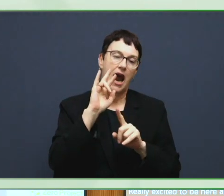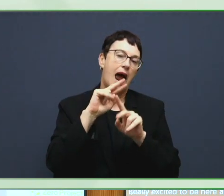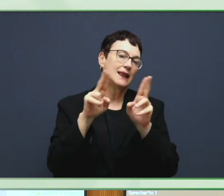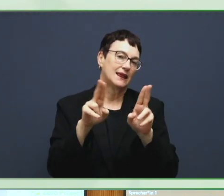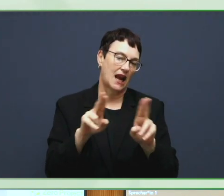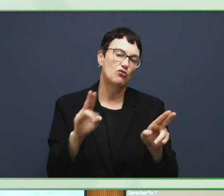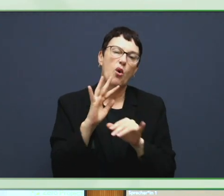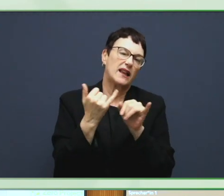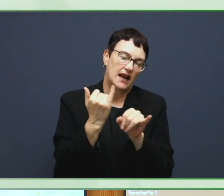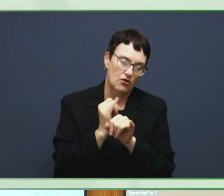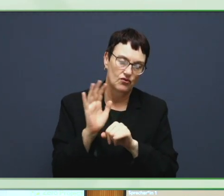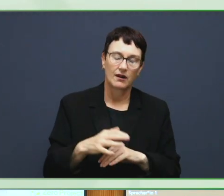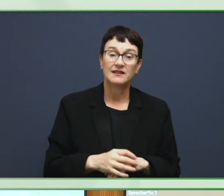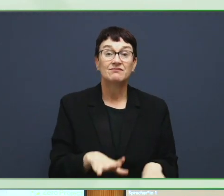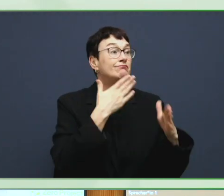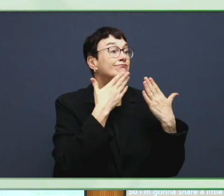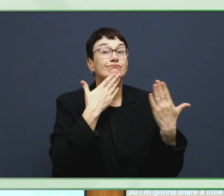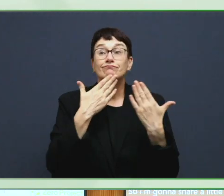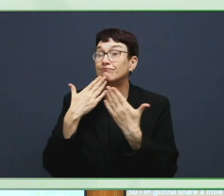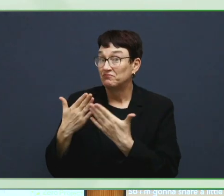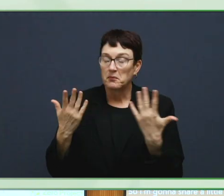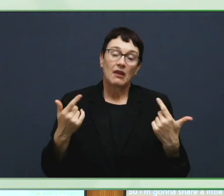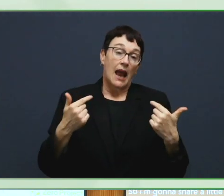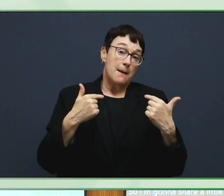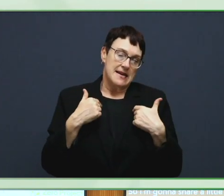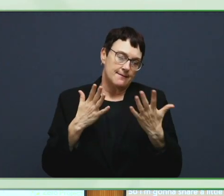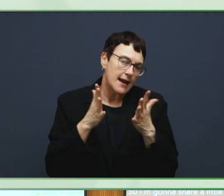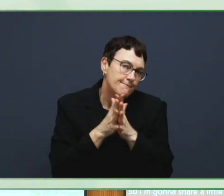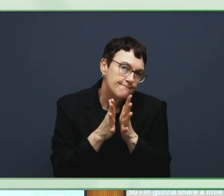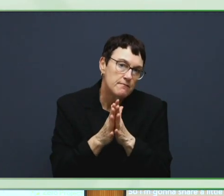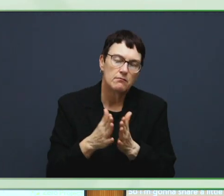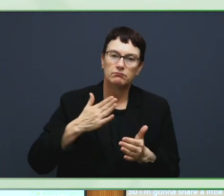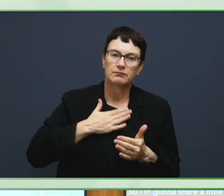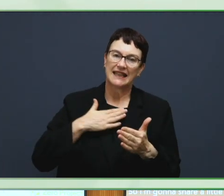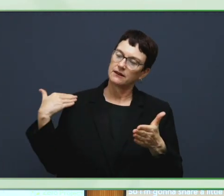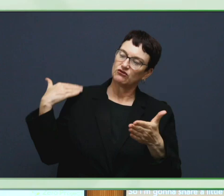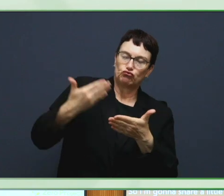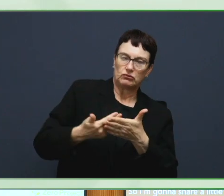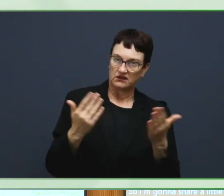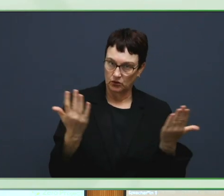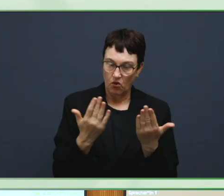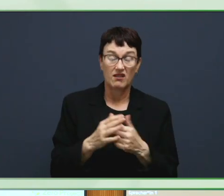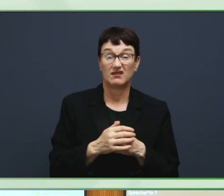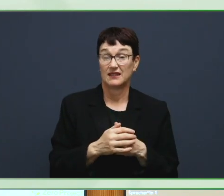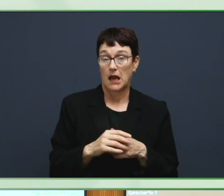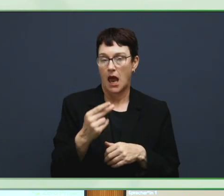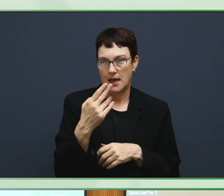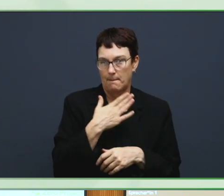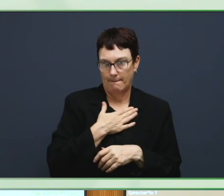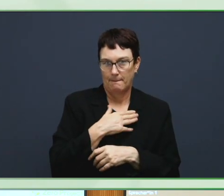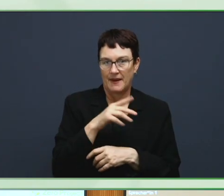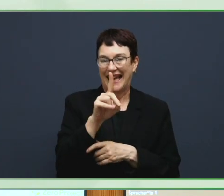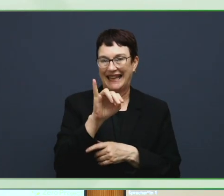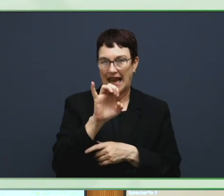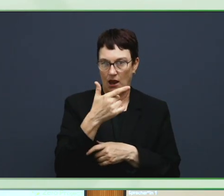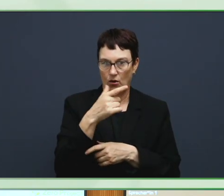Together International in general and a little bit about our history. So as Elaine said, my name is Diego Mariscal. I am the founder and CEO